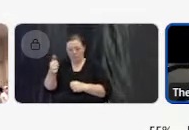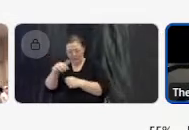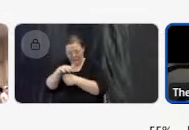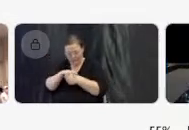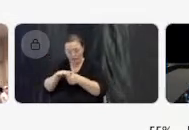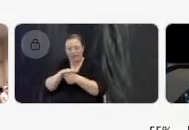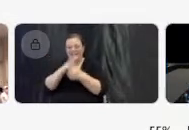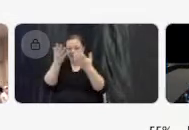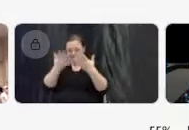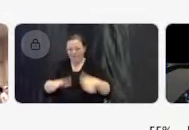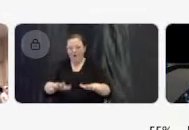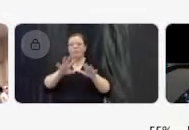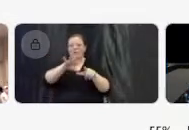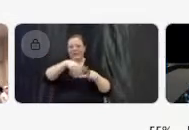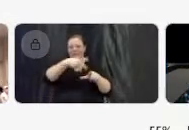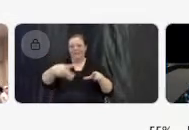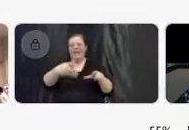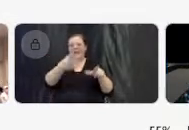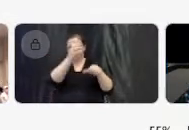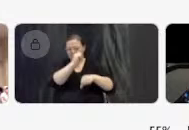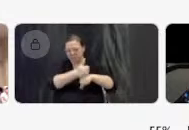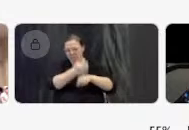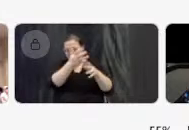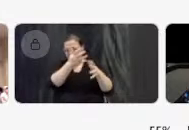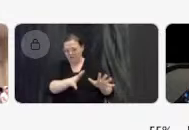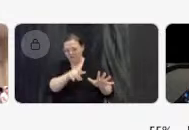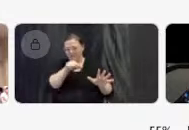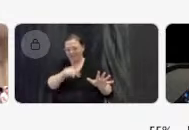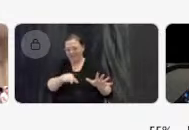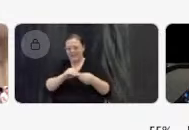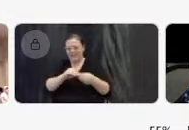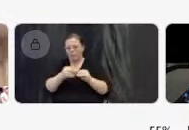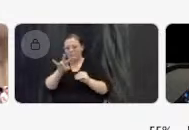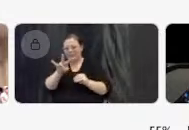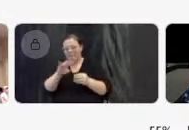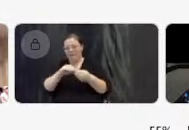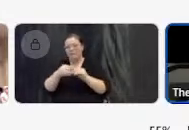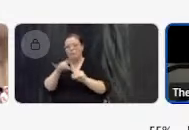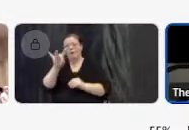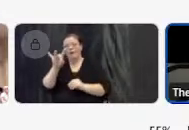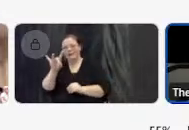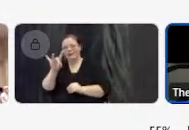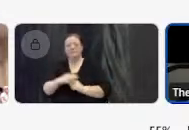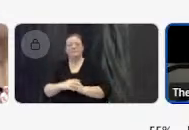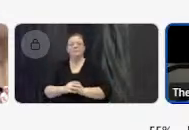areas that have already been platted. This is number 7 and number 8.